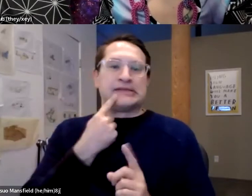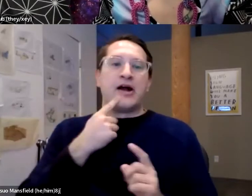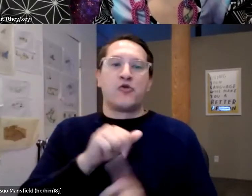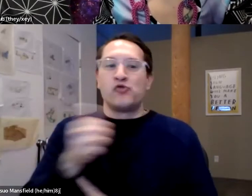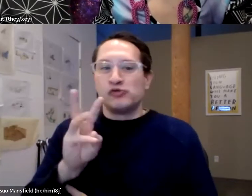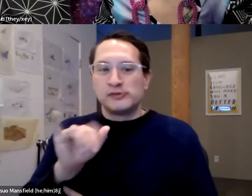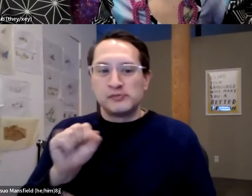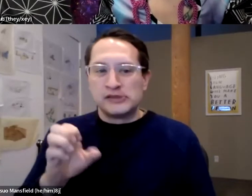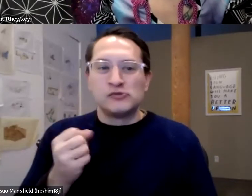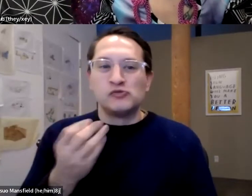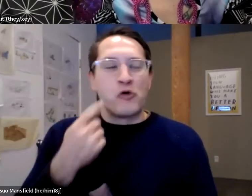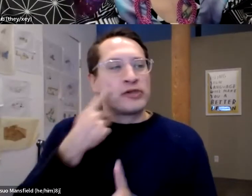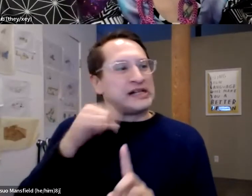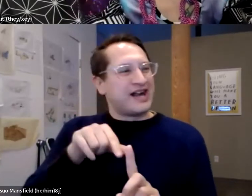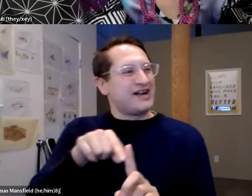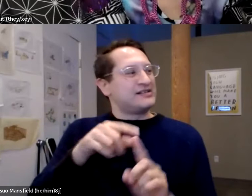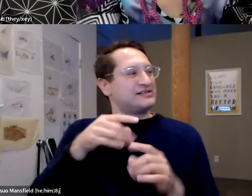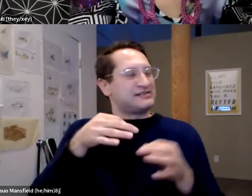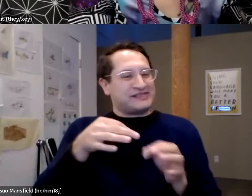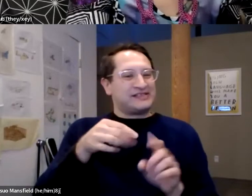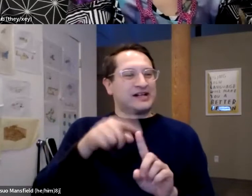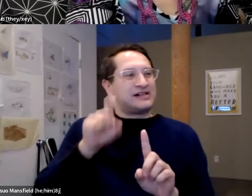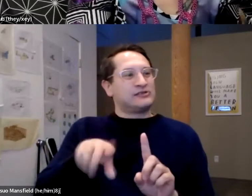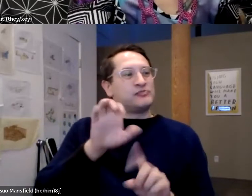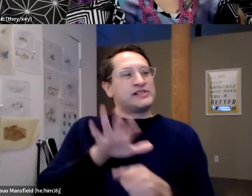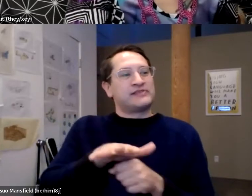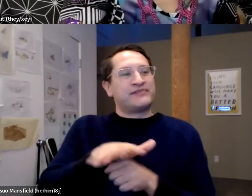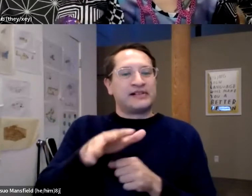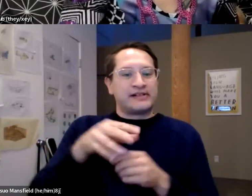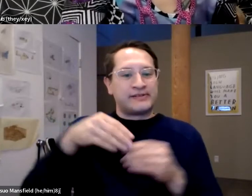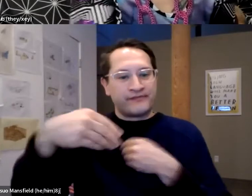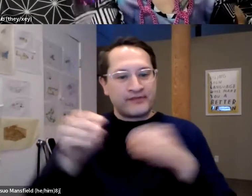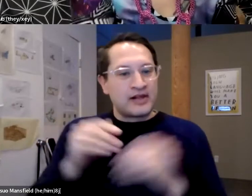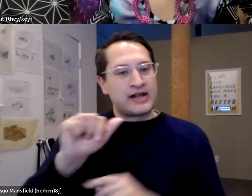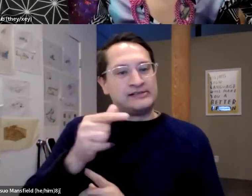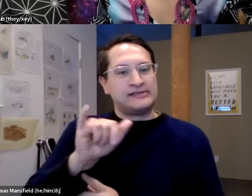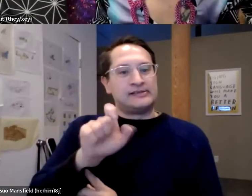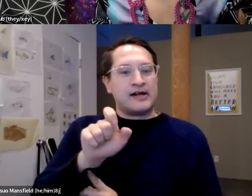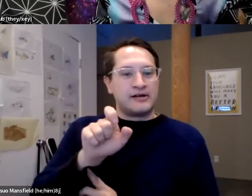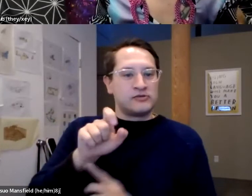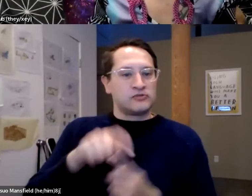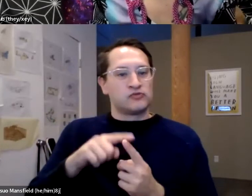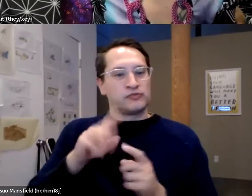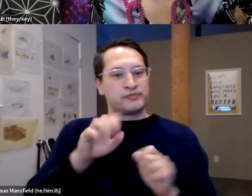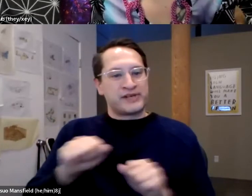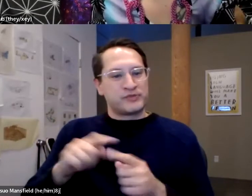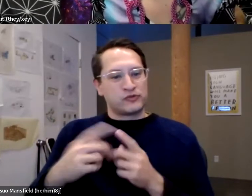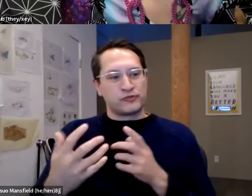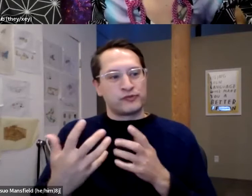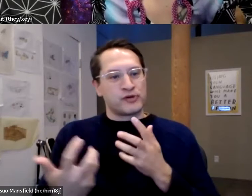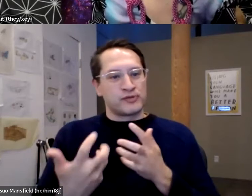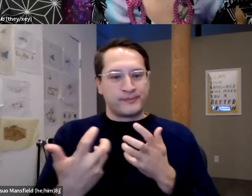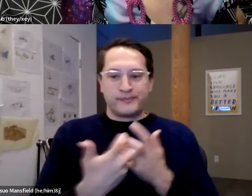multiple different disabilities say otherwise, right? So I think it's it has to be an